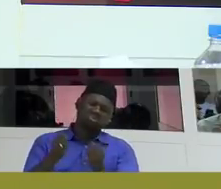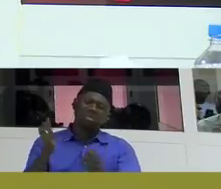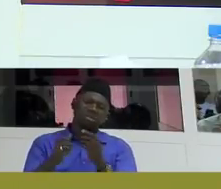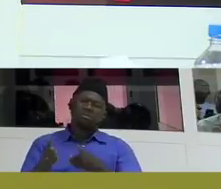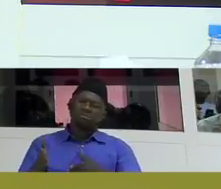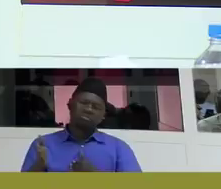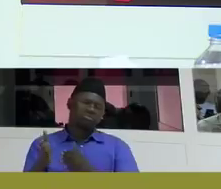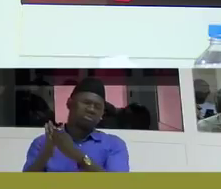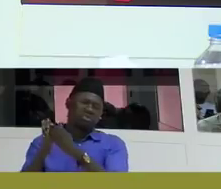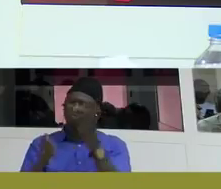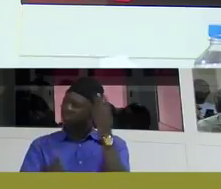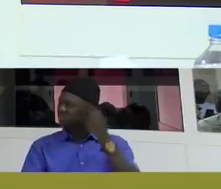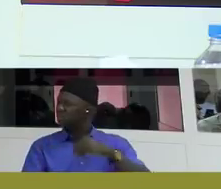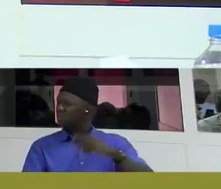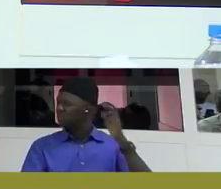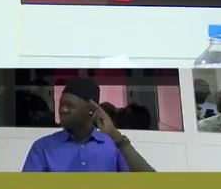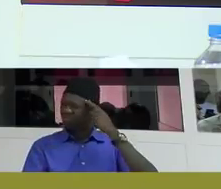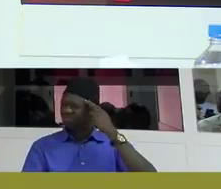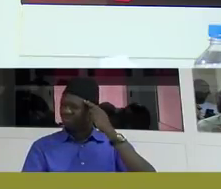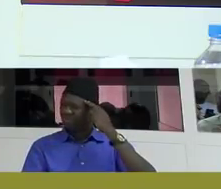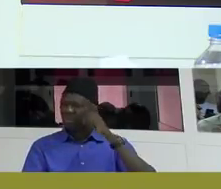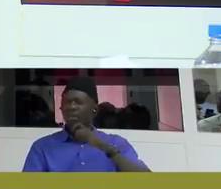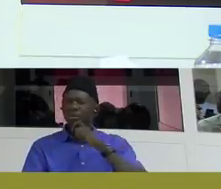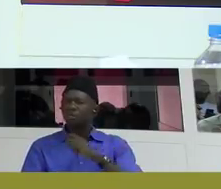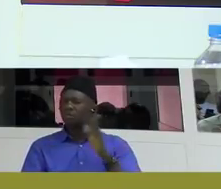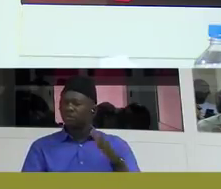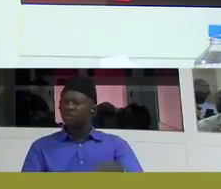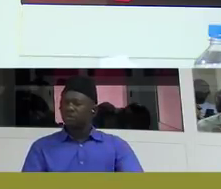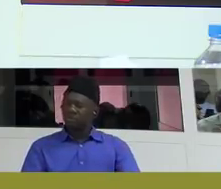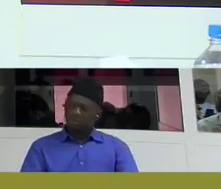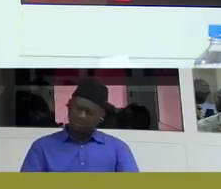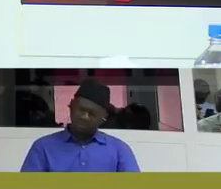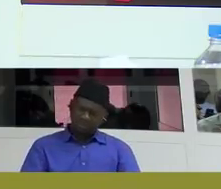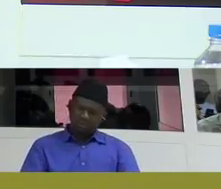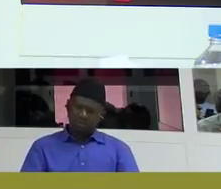he is a crazy man. And other one will say, oh, he's son of a